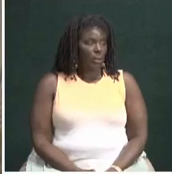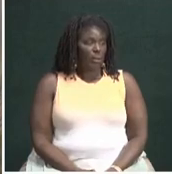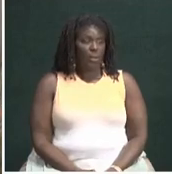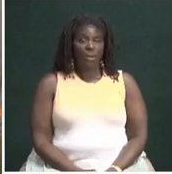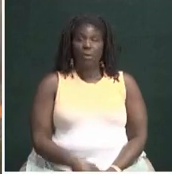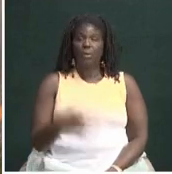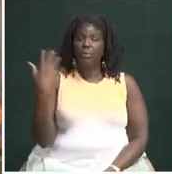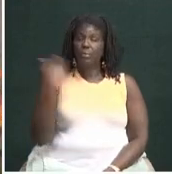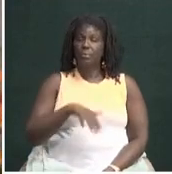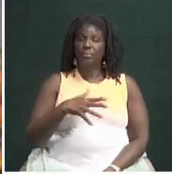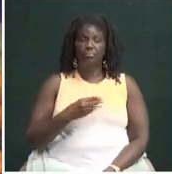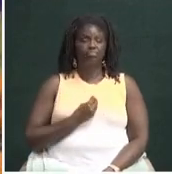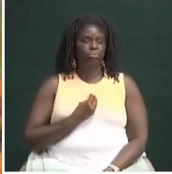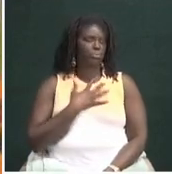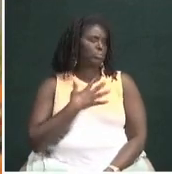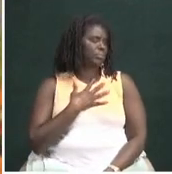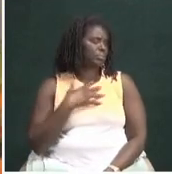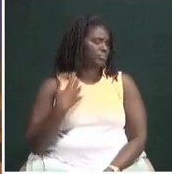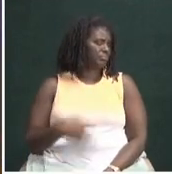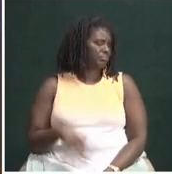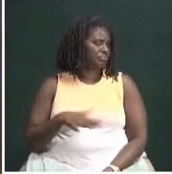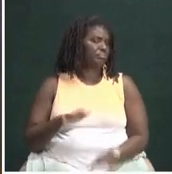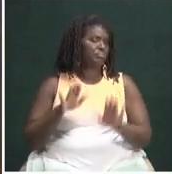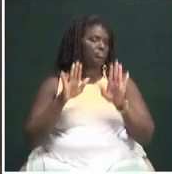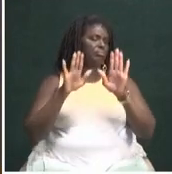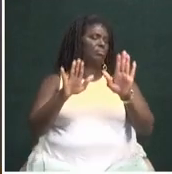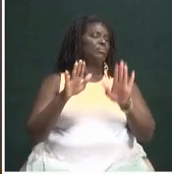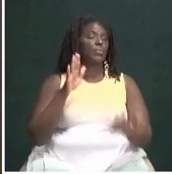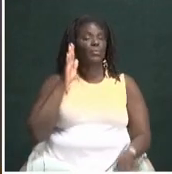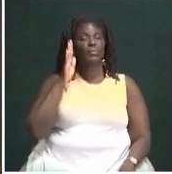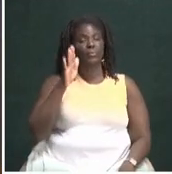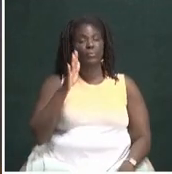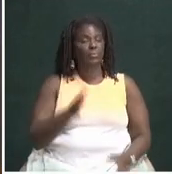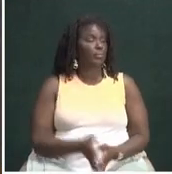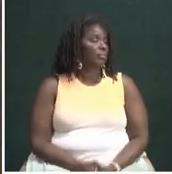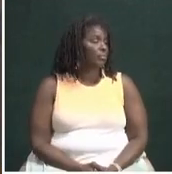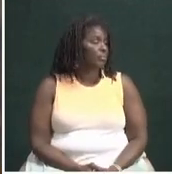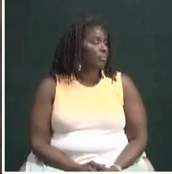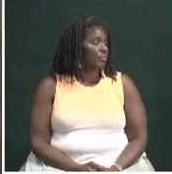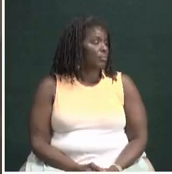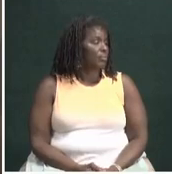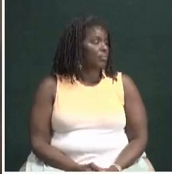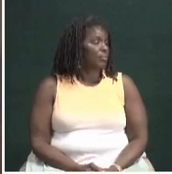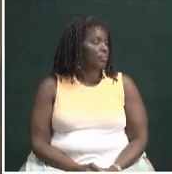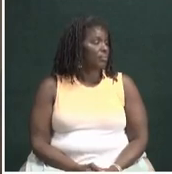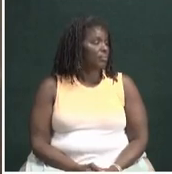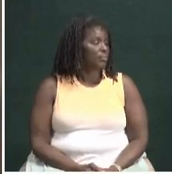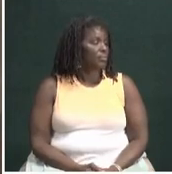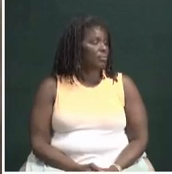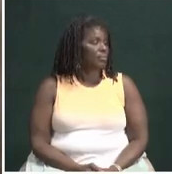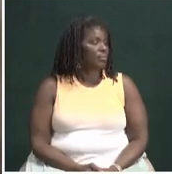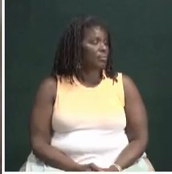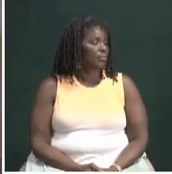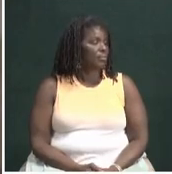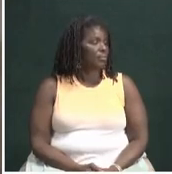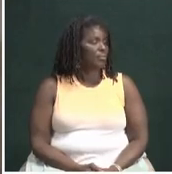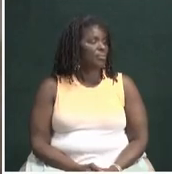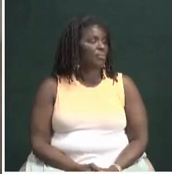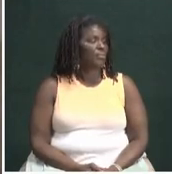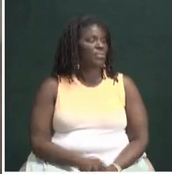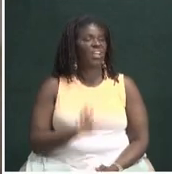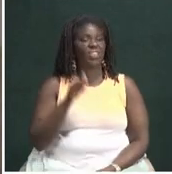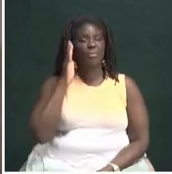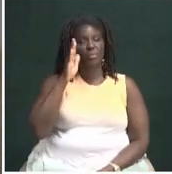How inspirational was that speech? How inspirational was that